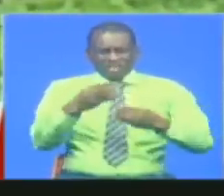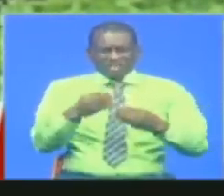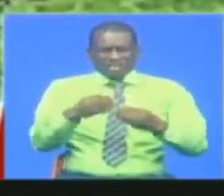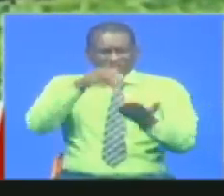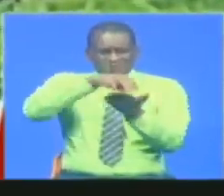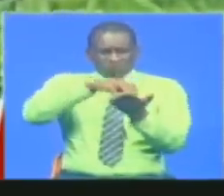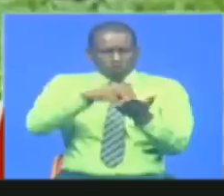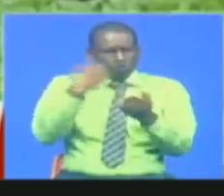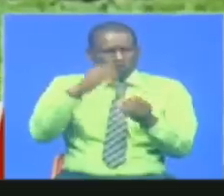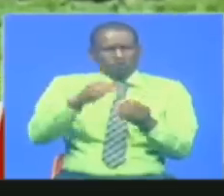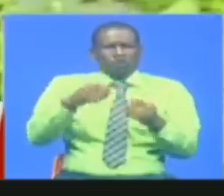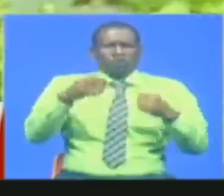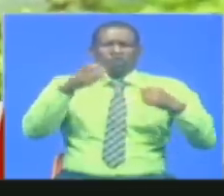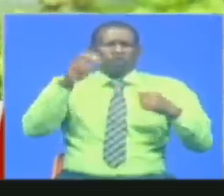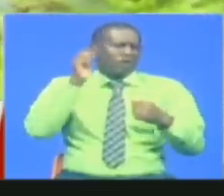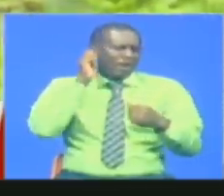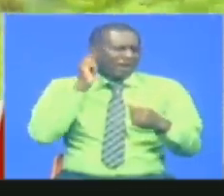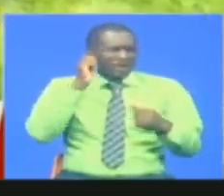for Nandi governor.